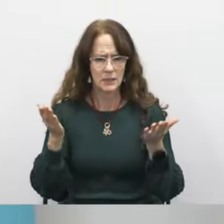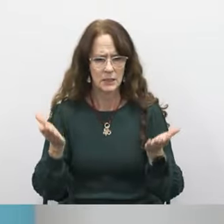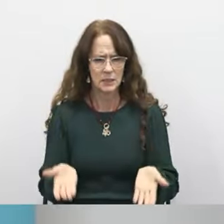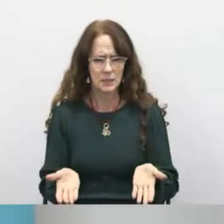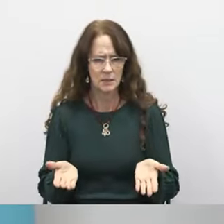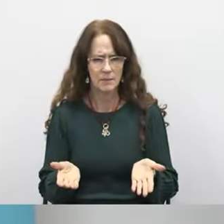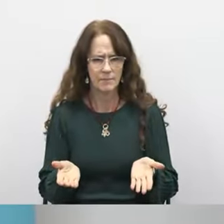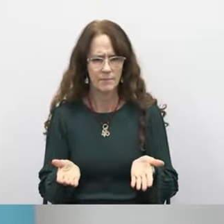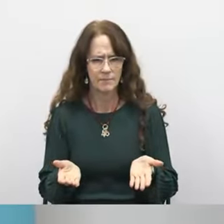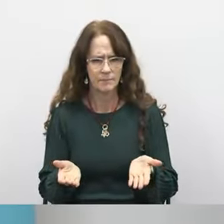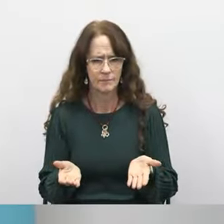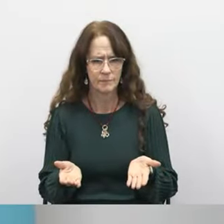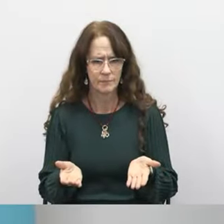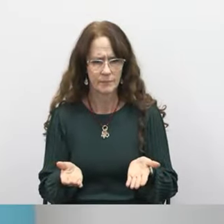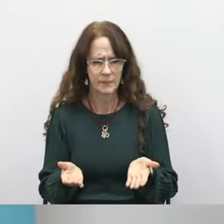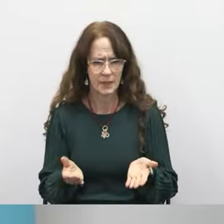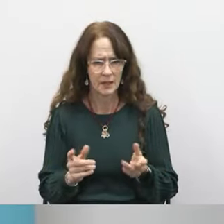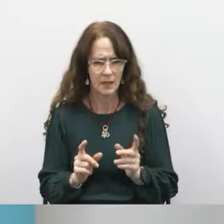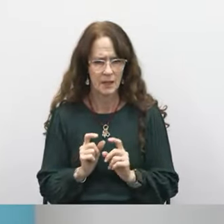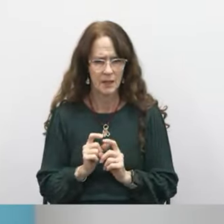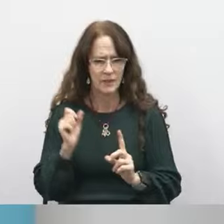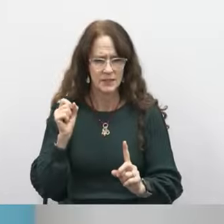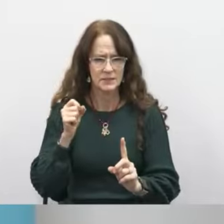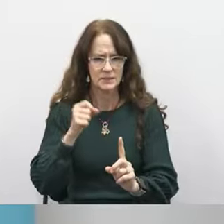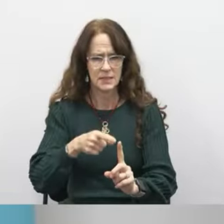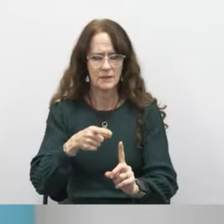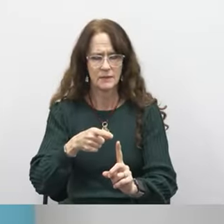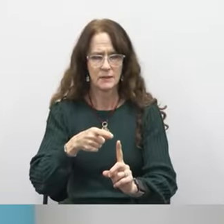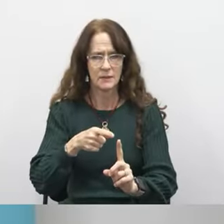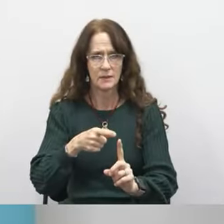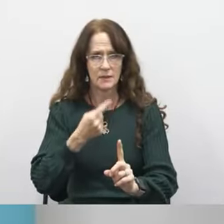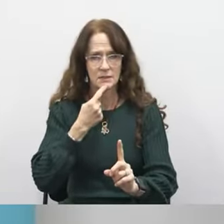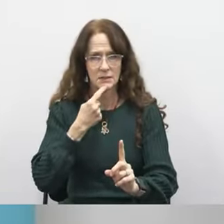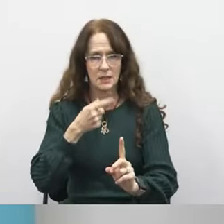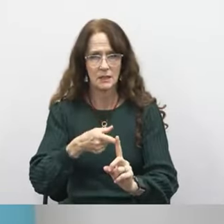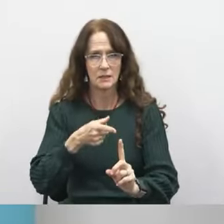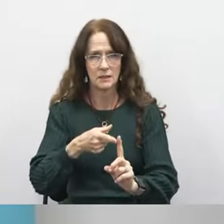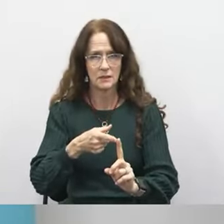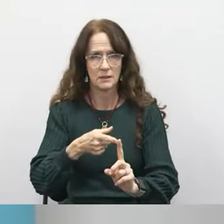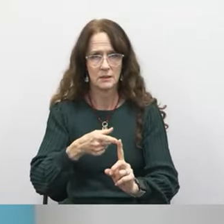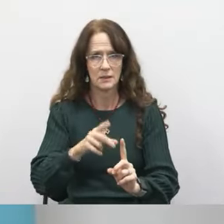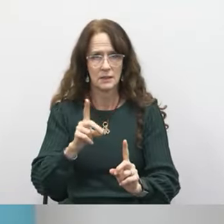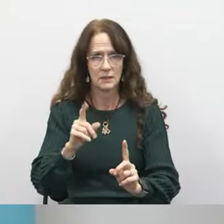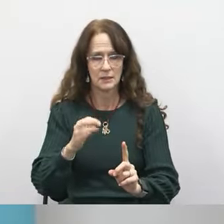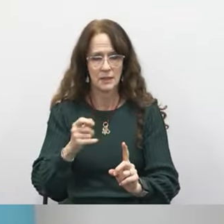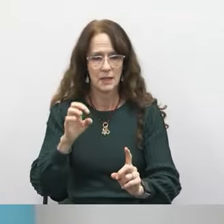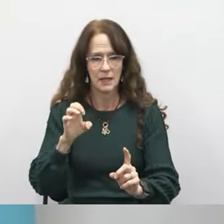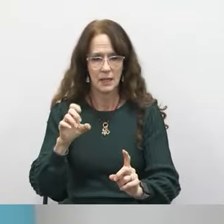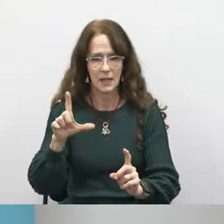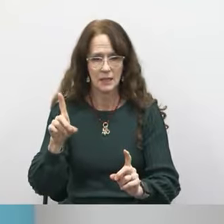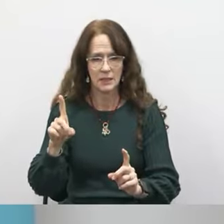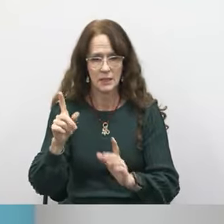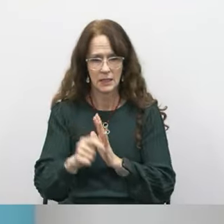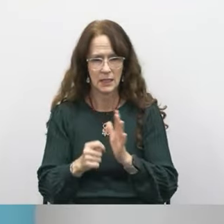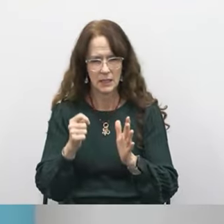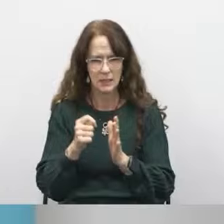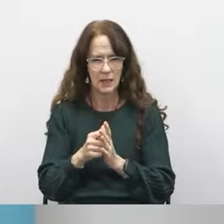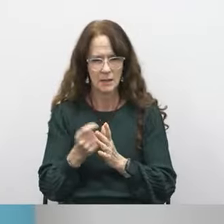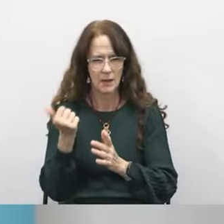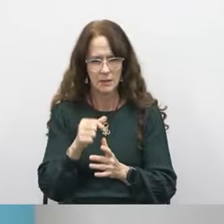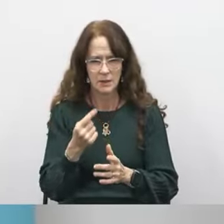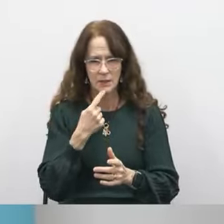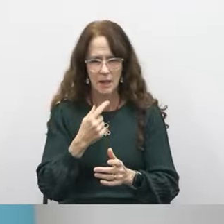the designated, it did specifically state that there would be designated ELD time. Can anyone tell